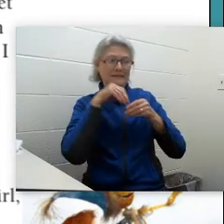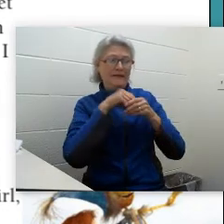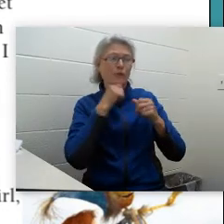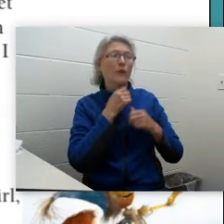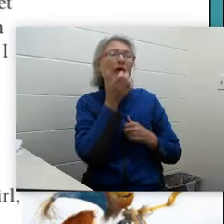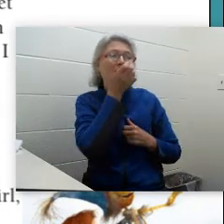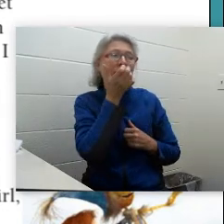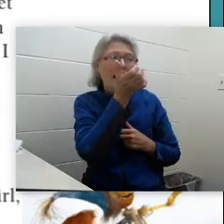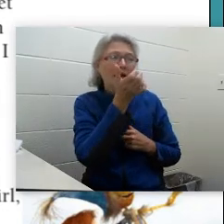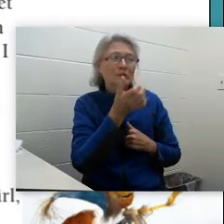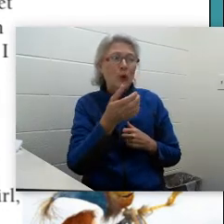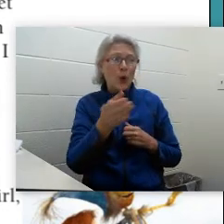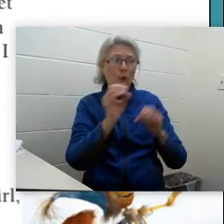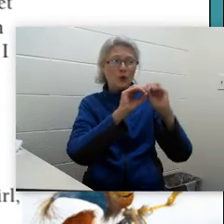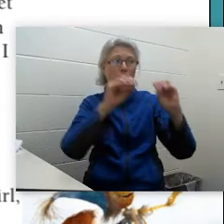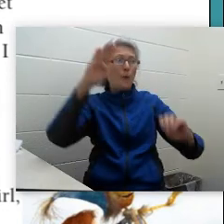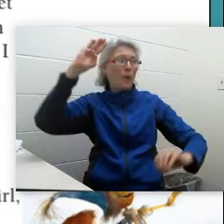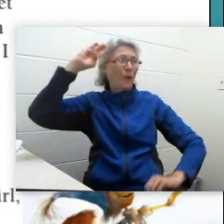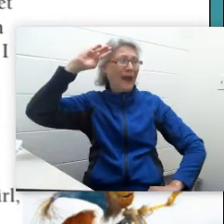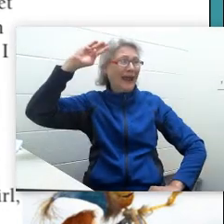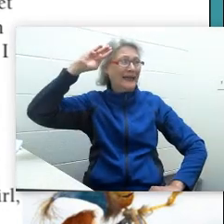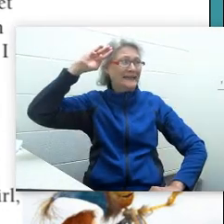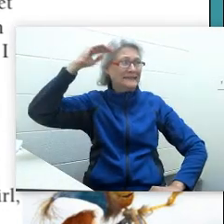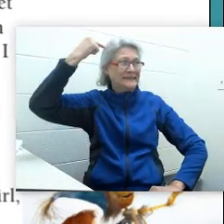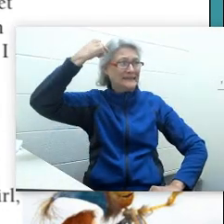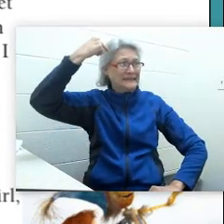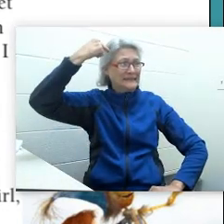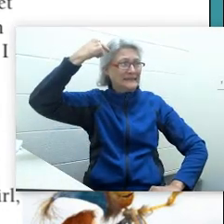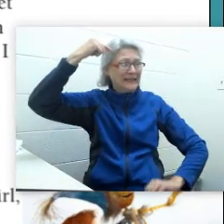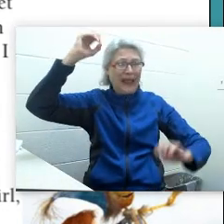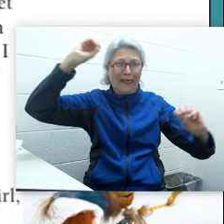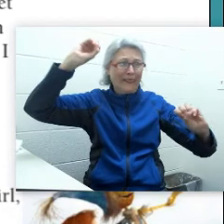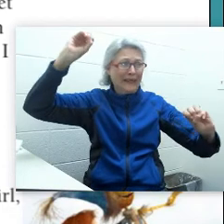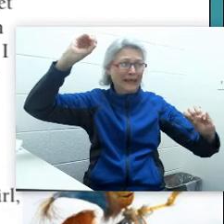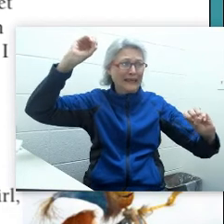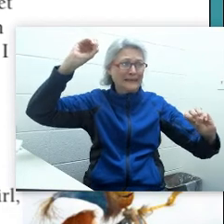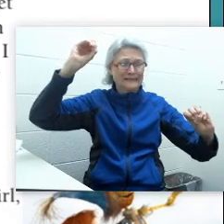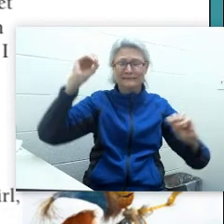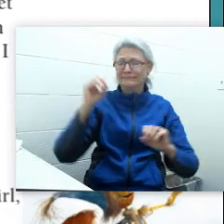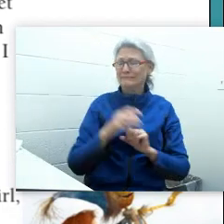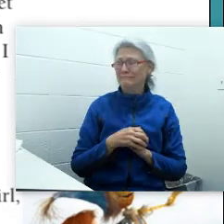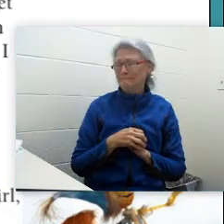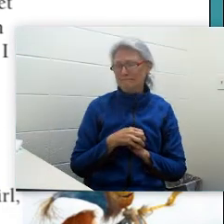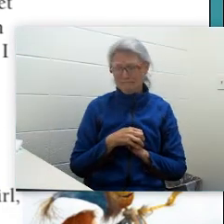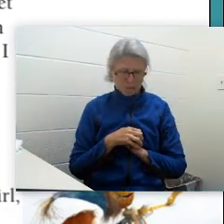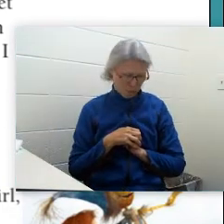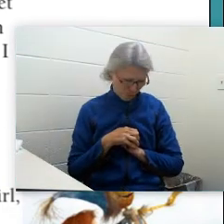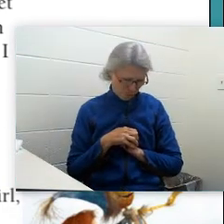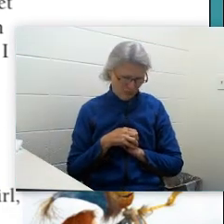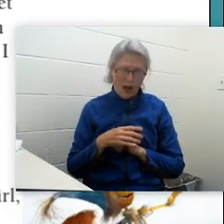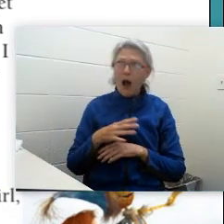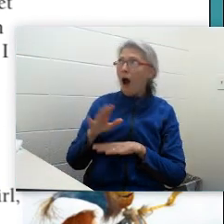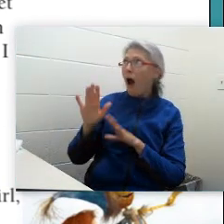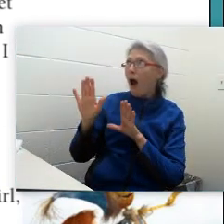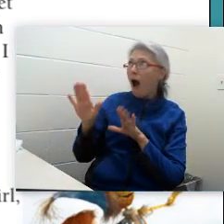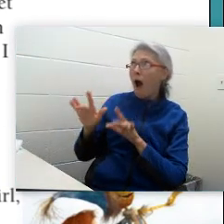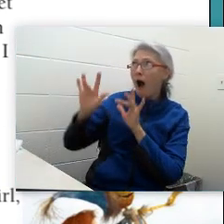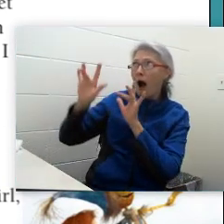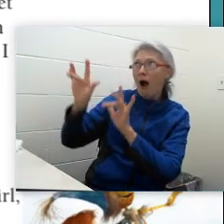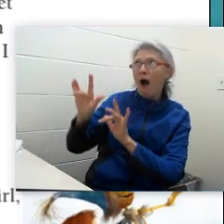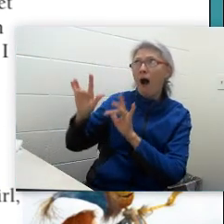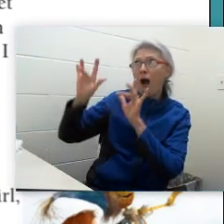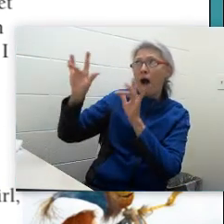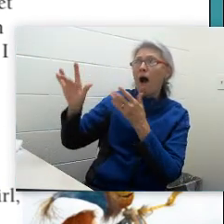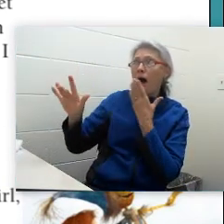so I have no brains at all," he answered sadly. "Oh," said Dorothy, "I'm awfully sorry for